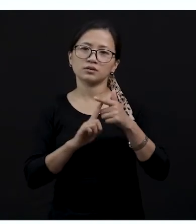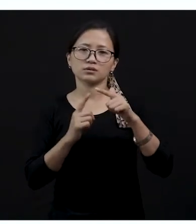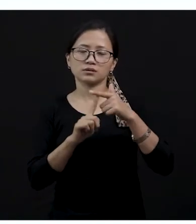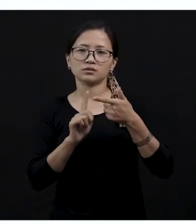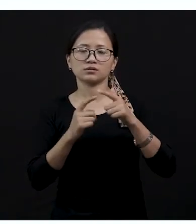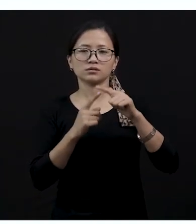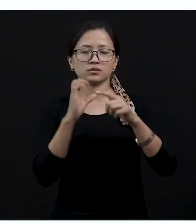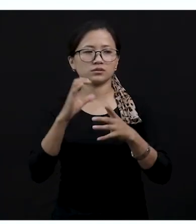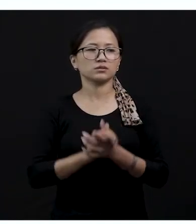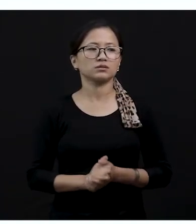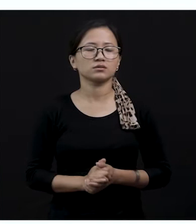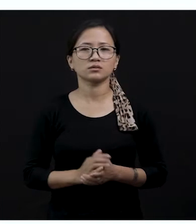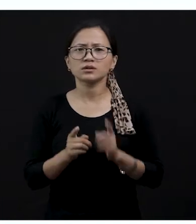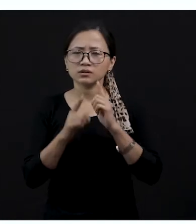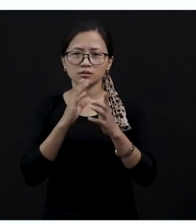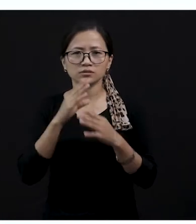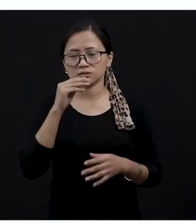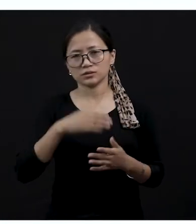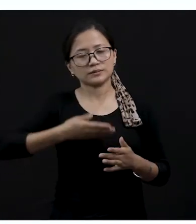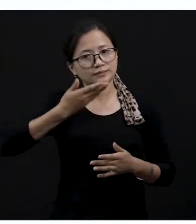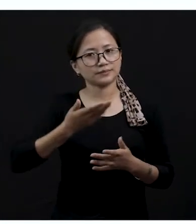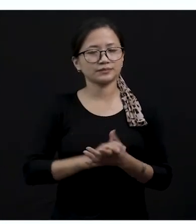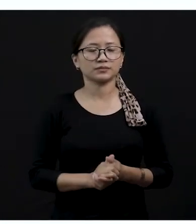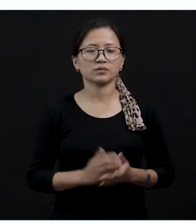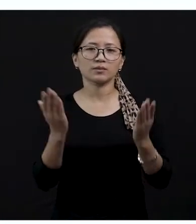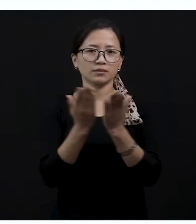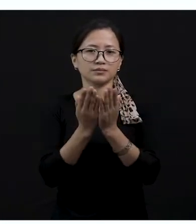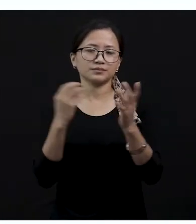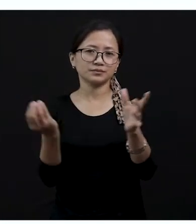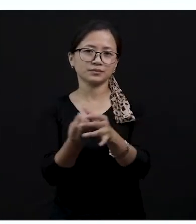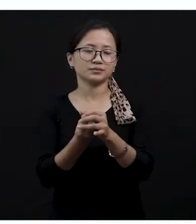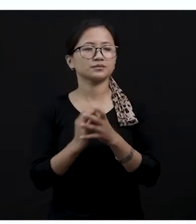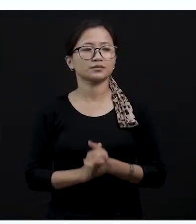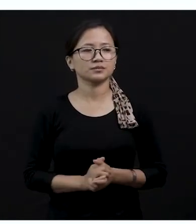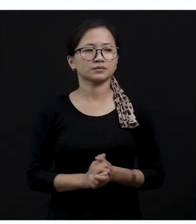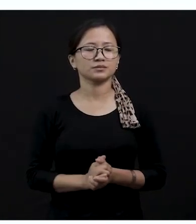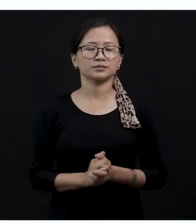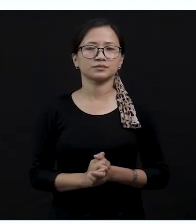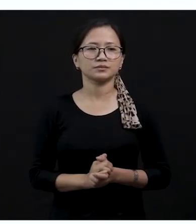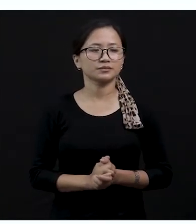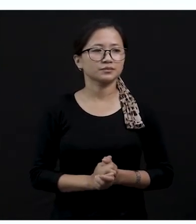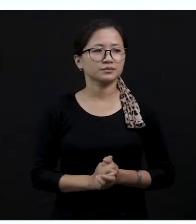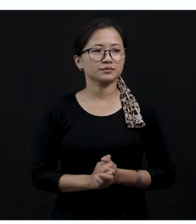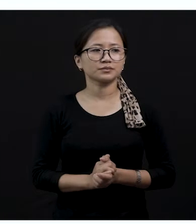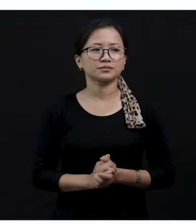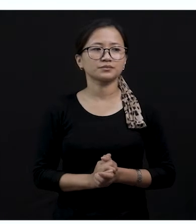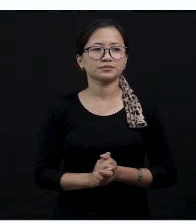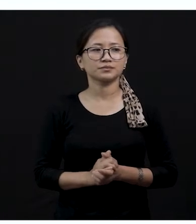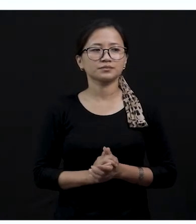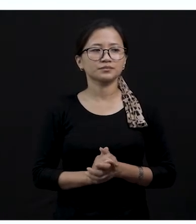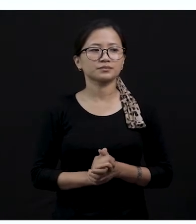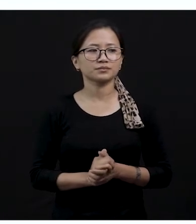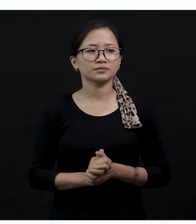the explanation, we will read together what the poem, okay? We will go through the poem all together. Now,